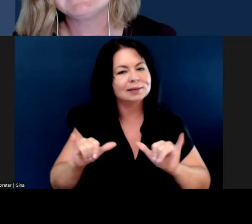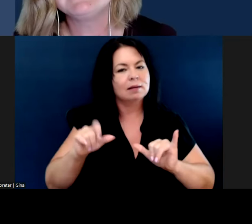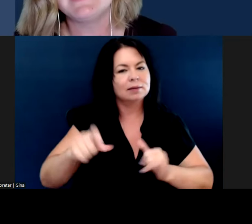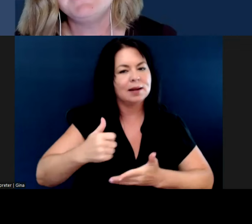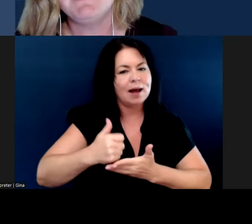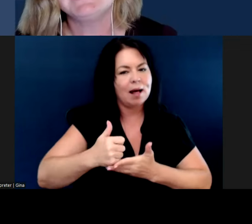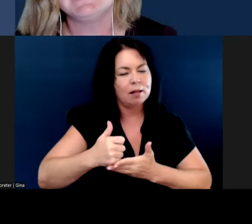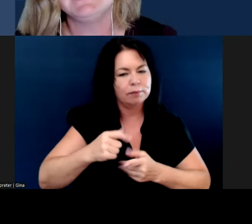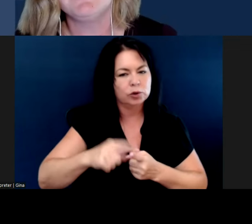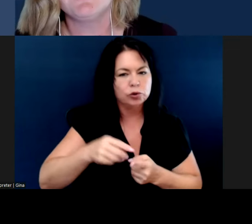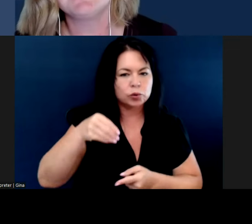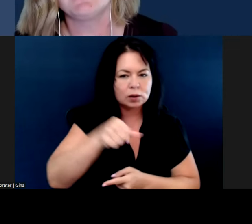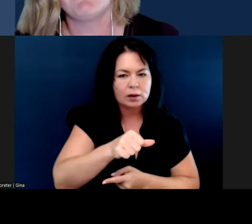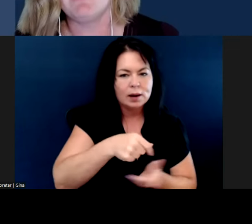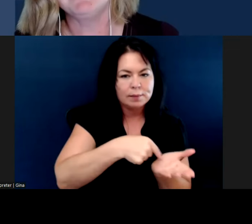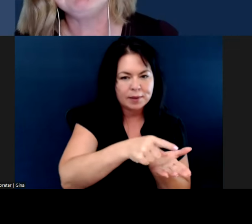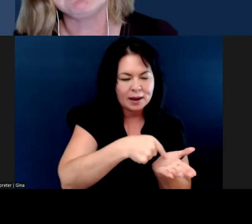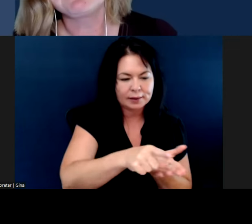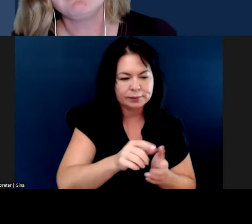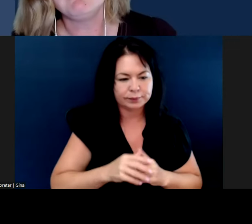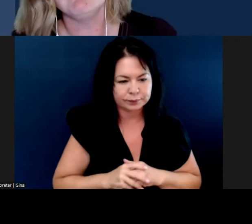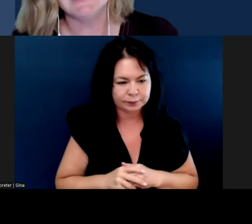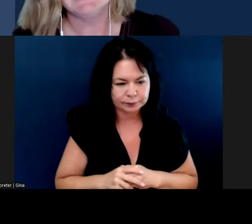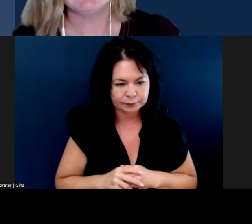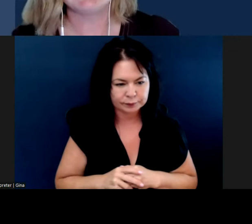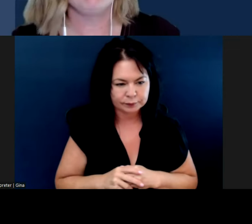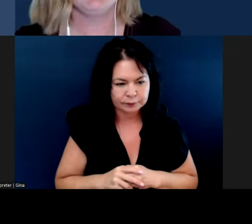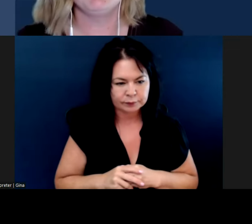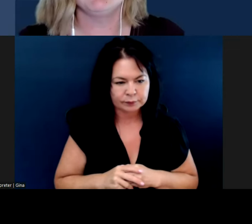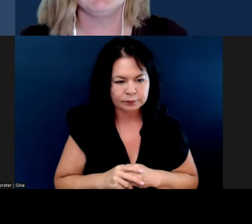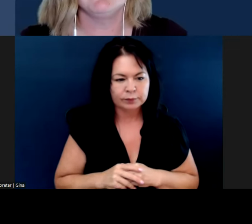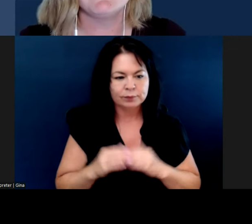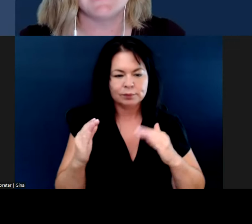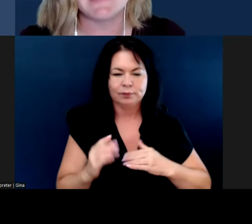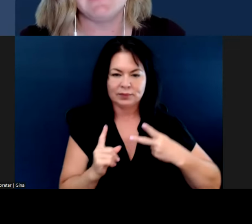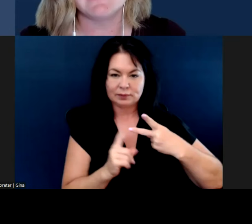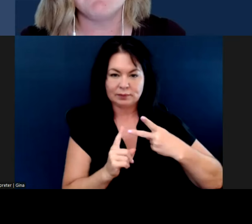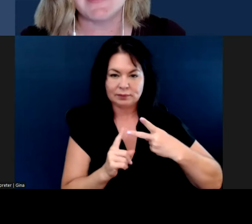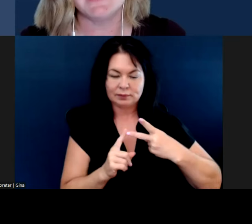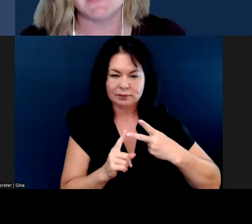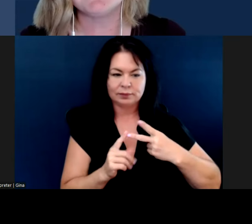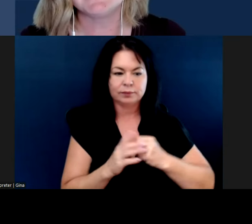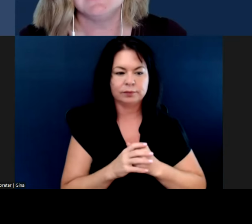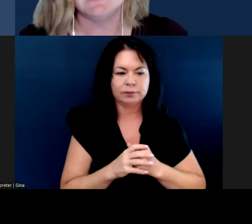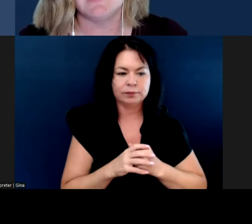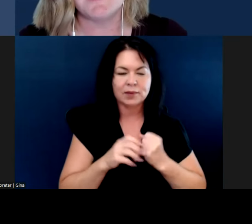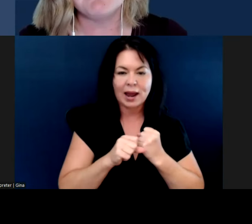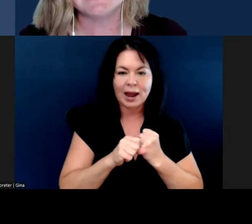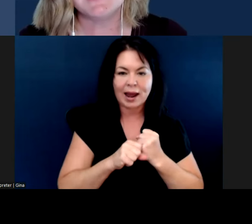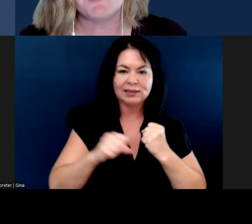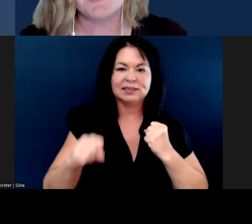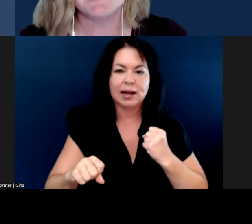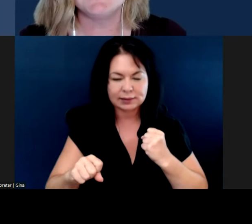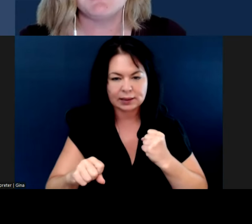The extended basic, oh, forgot to cover that one. That's kind of like the Cadillac of